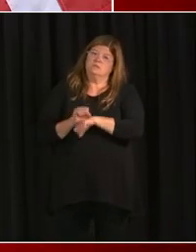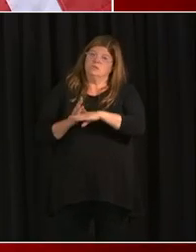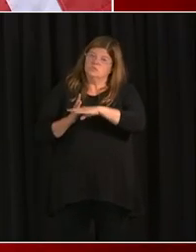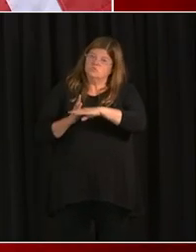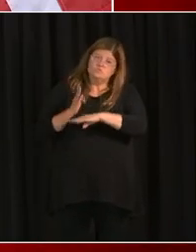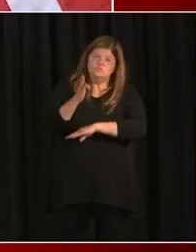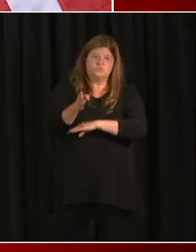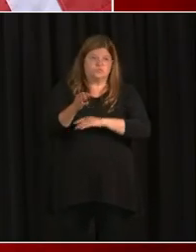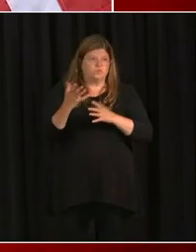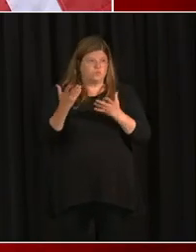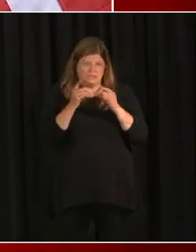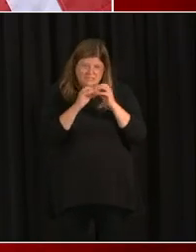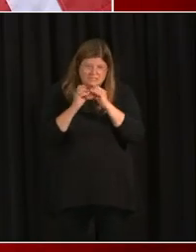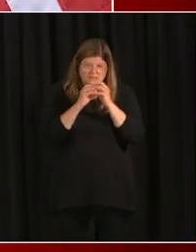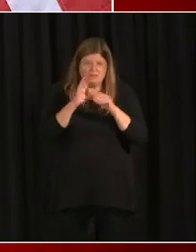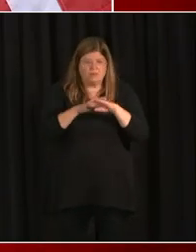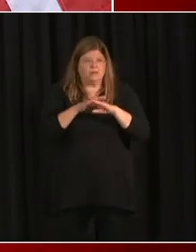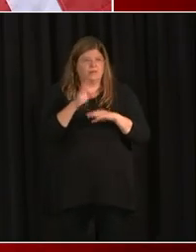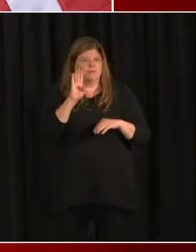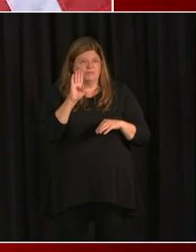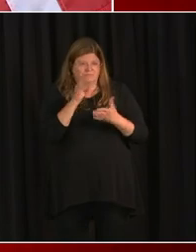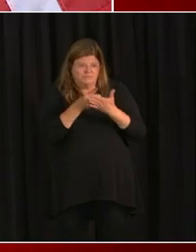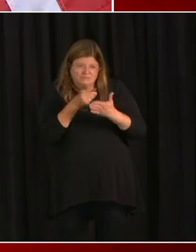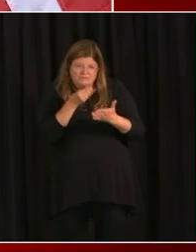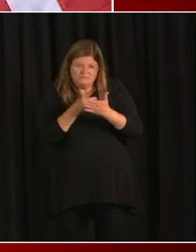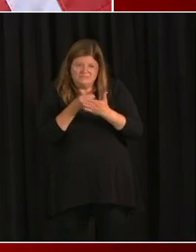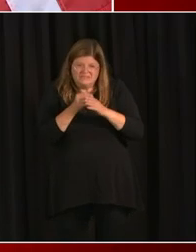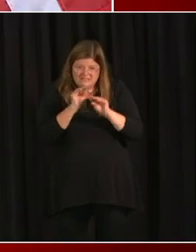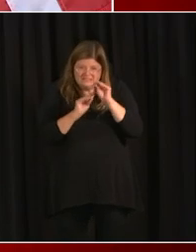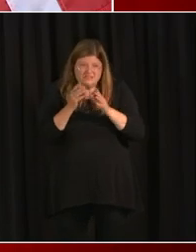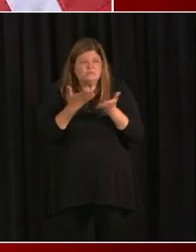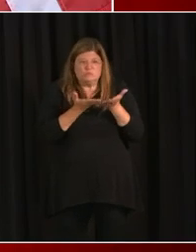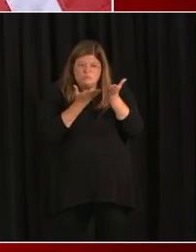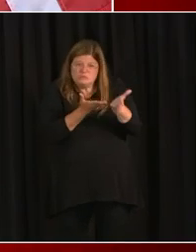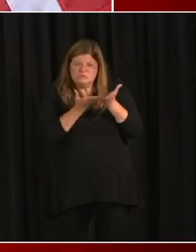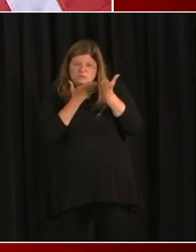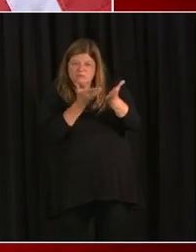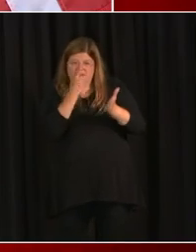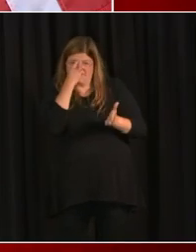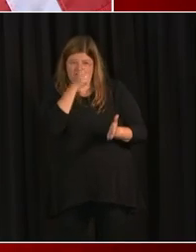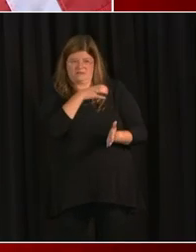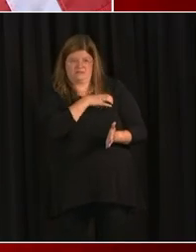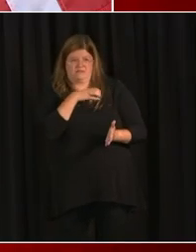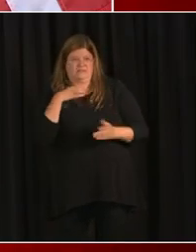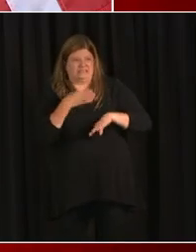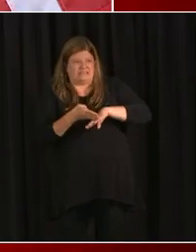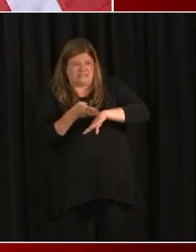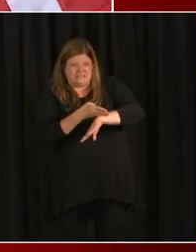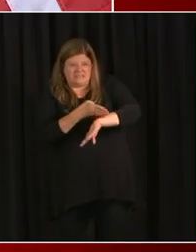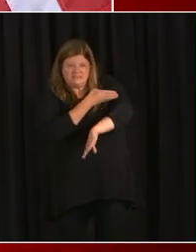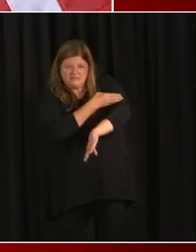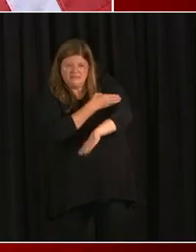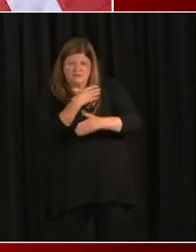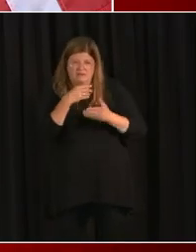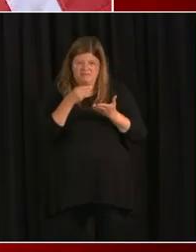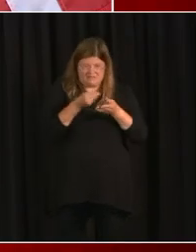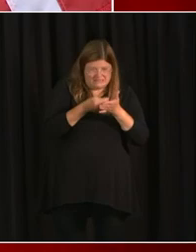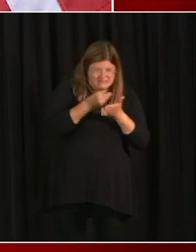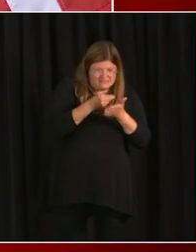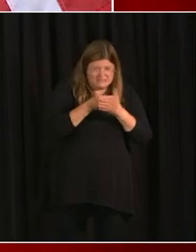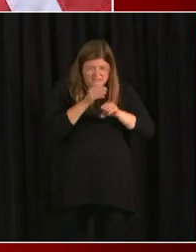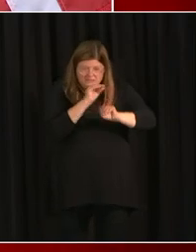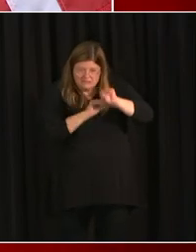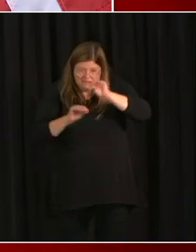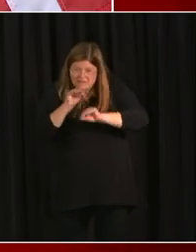We continue to have some recommendations for the council to improve on the budget that they voted